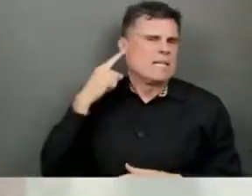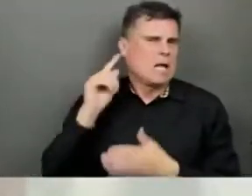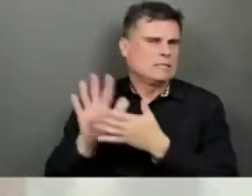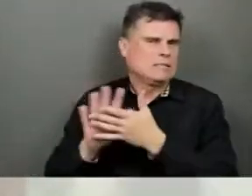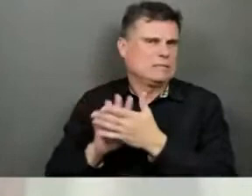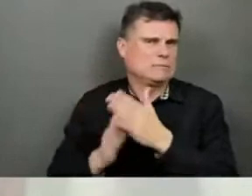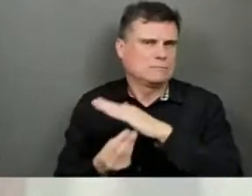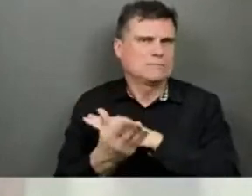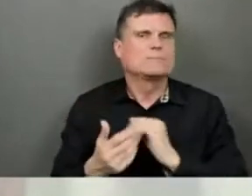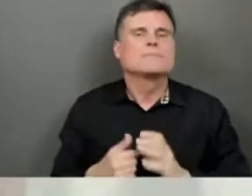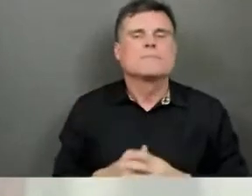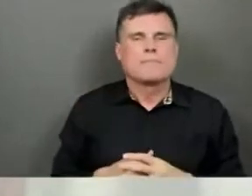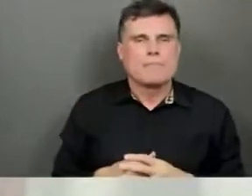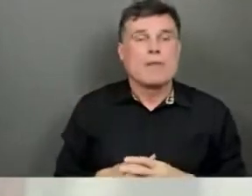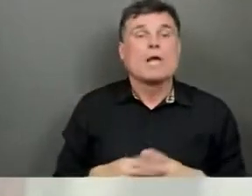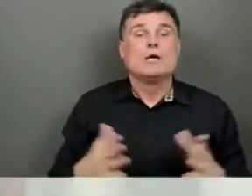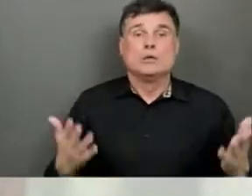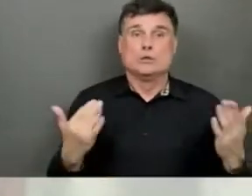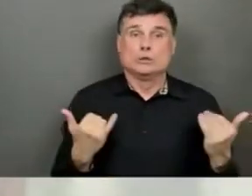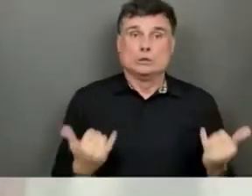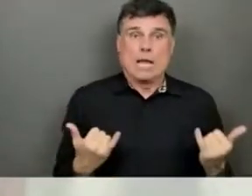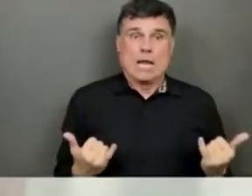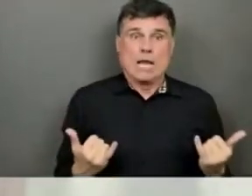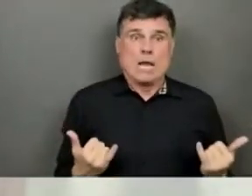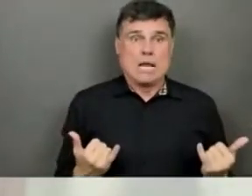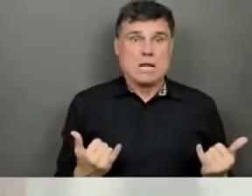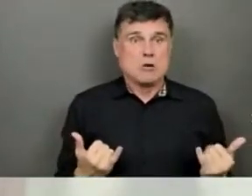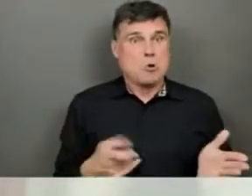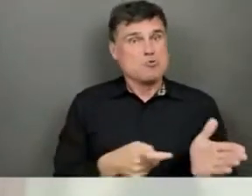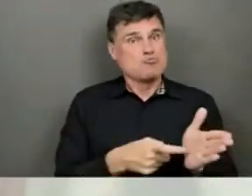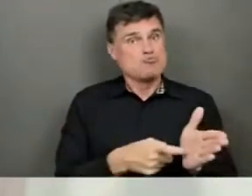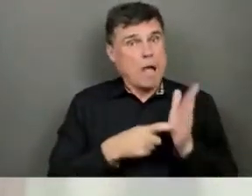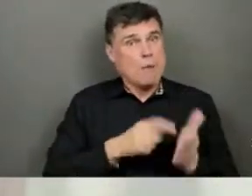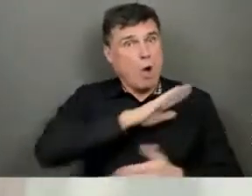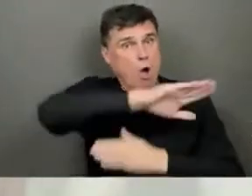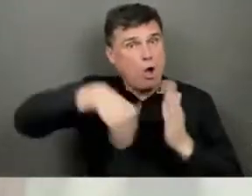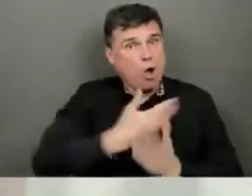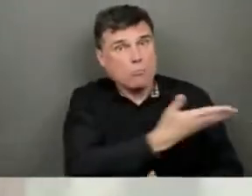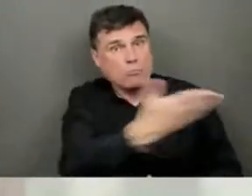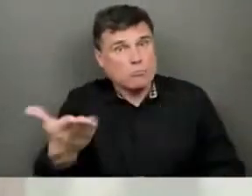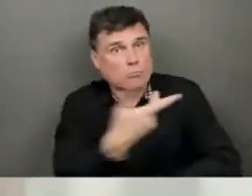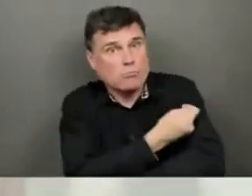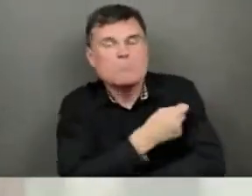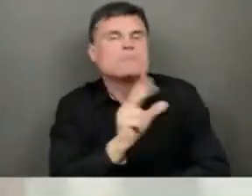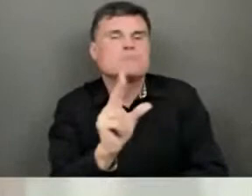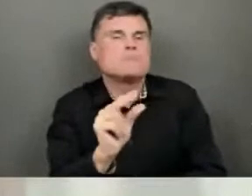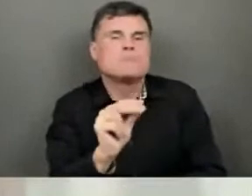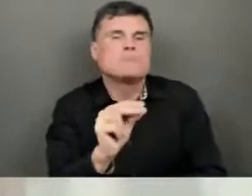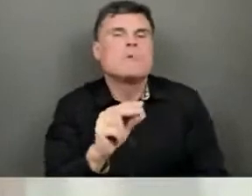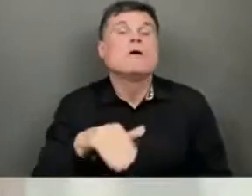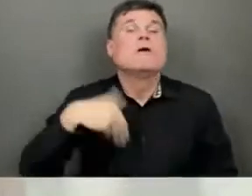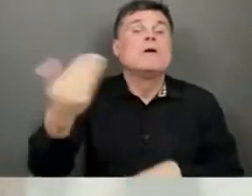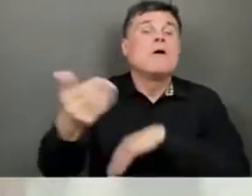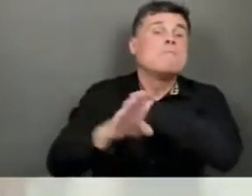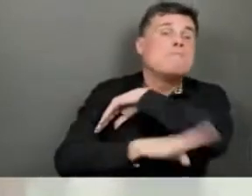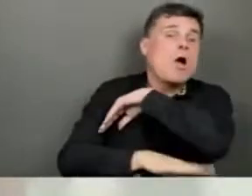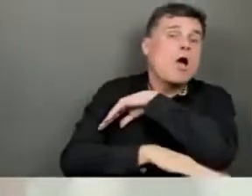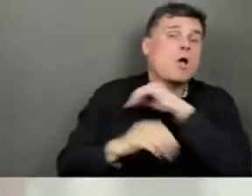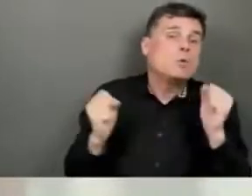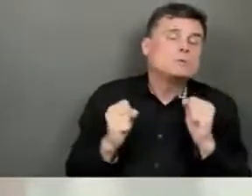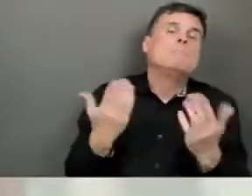recommend a dose for everybody going into respiratory season, and I suspect we'll do it. And you know, this is